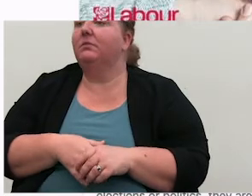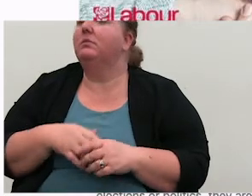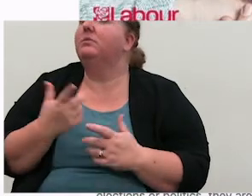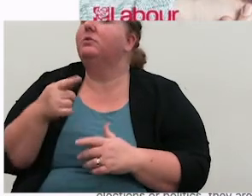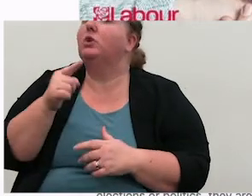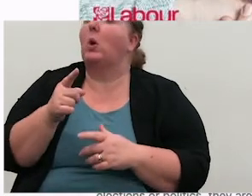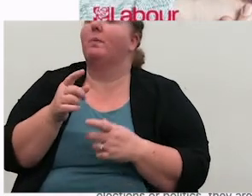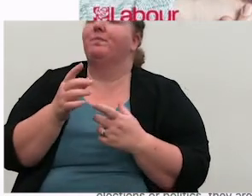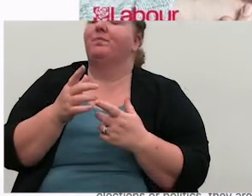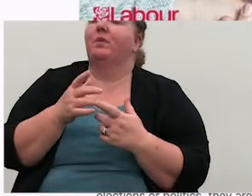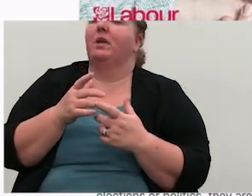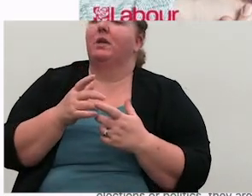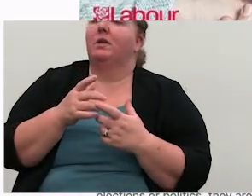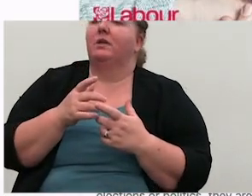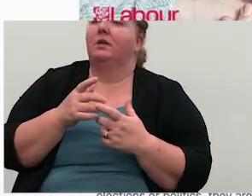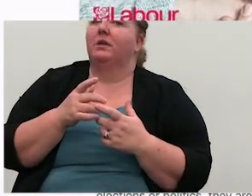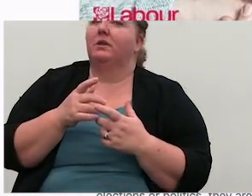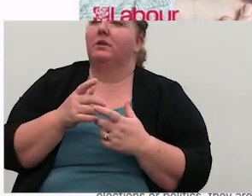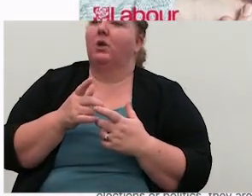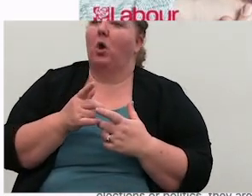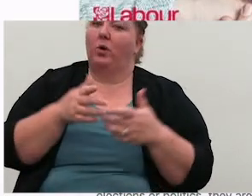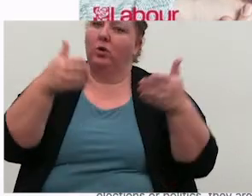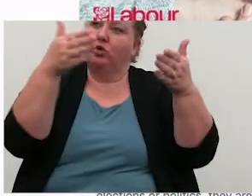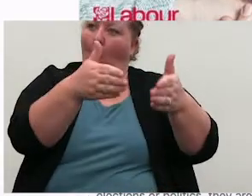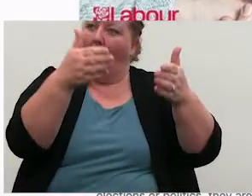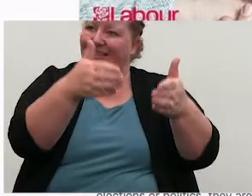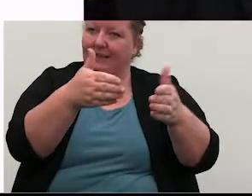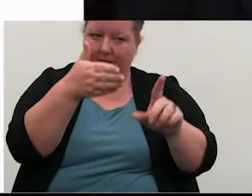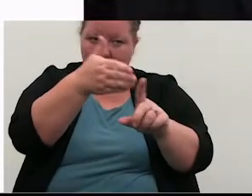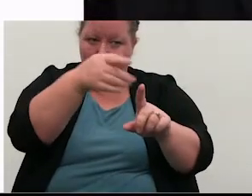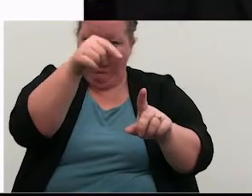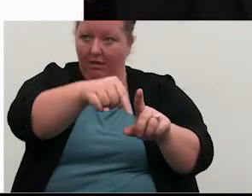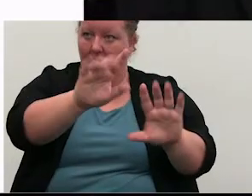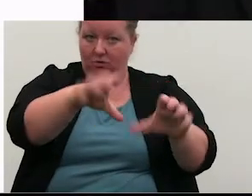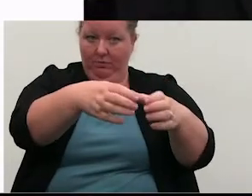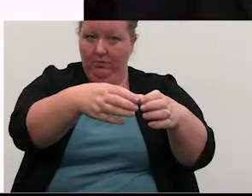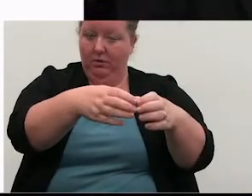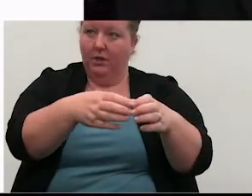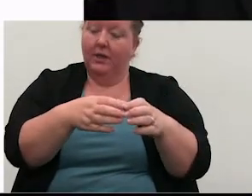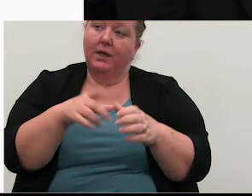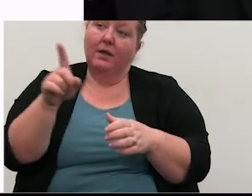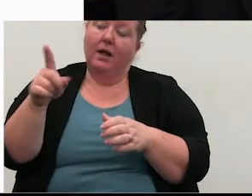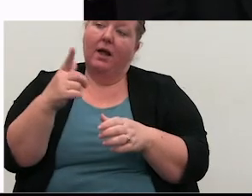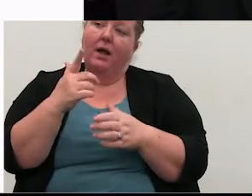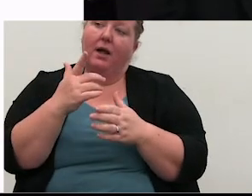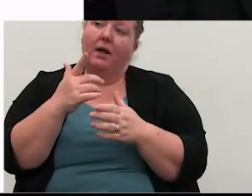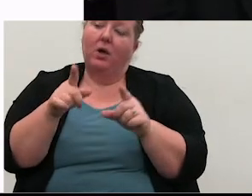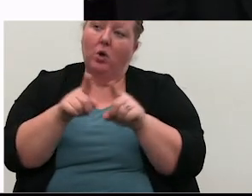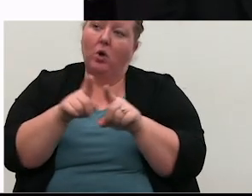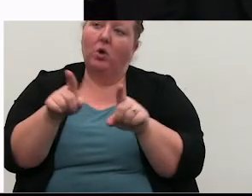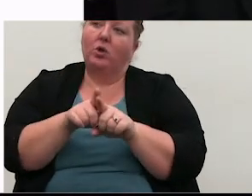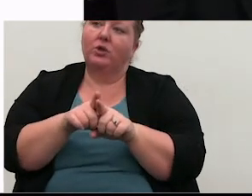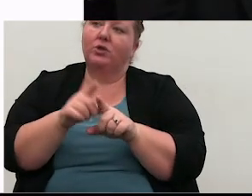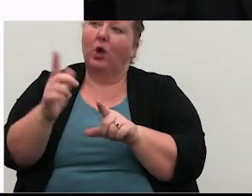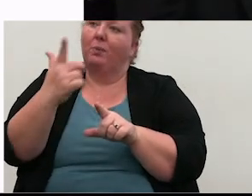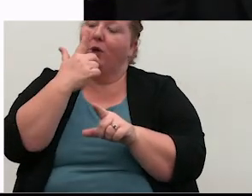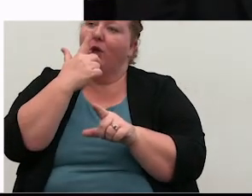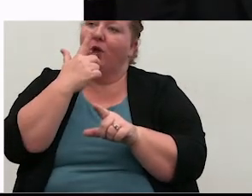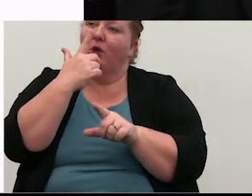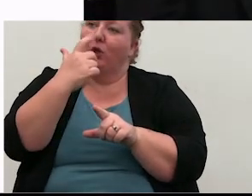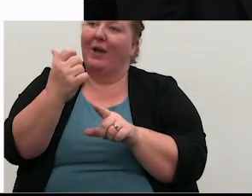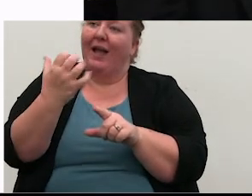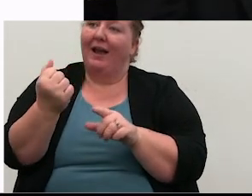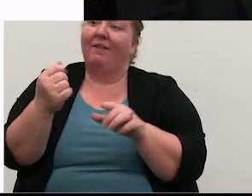specifically content, specifically targeted to those people. But there's more than that, because you can actually show different versions of the same